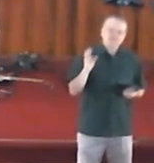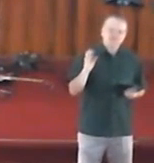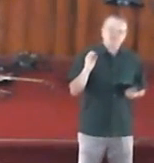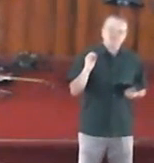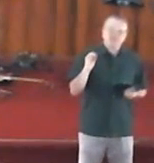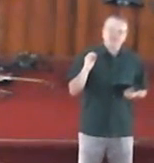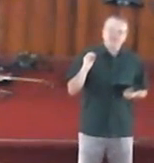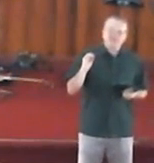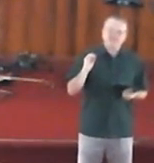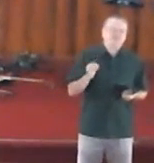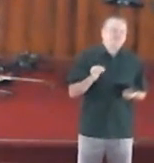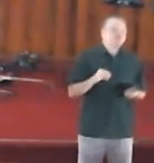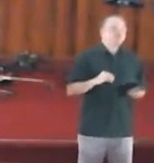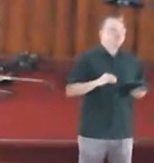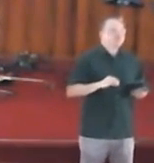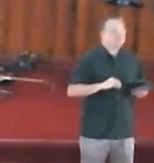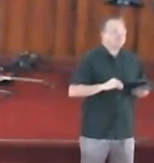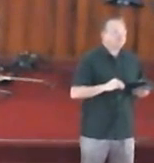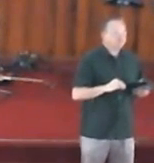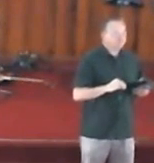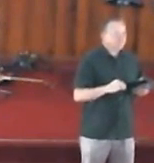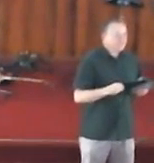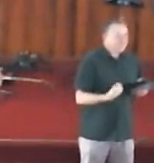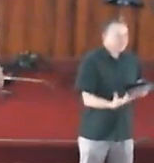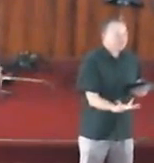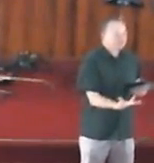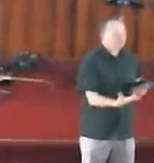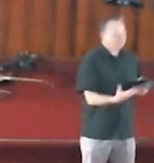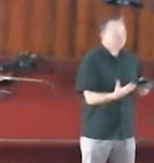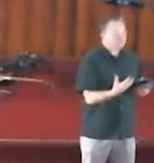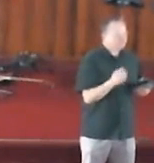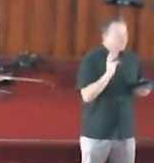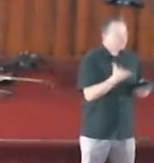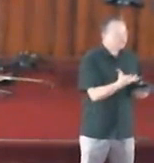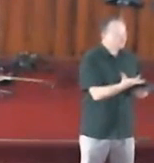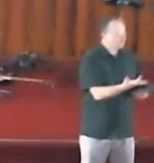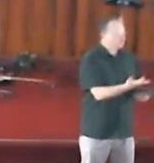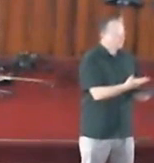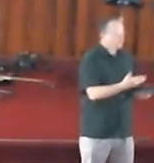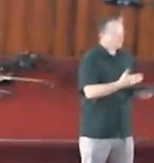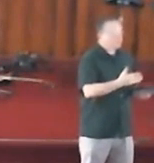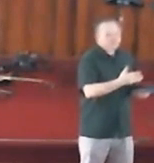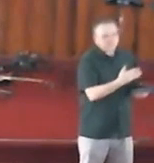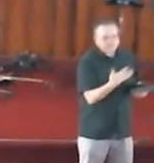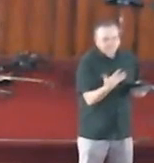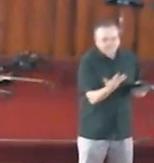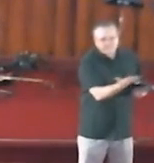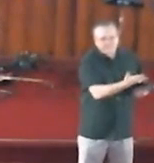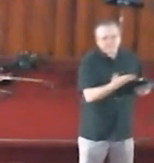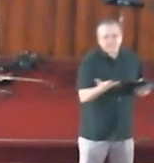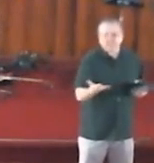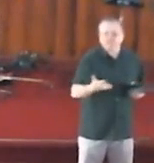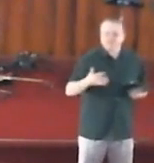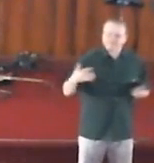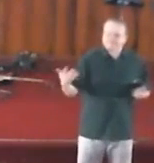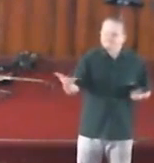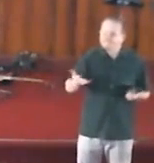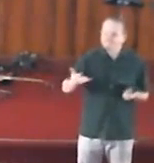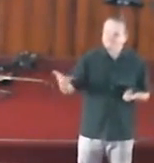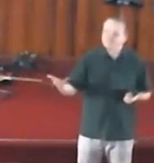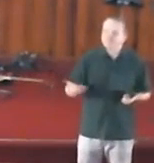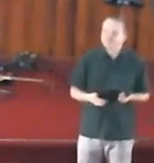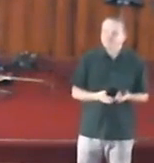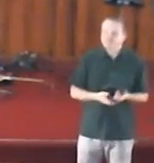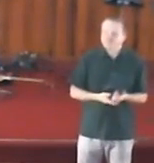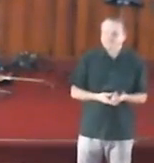sí les animo es que mantengamos nuestro oído y Señor, ¿qué estás hablando? ¿Qué estás